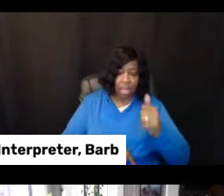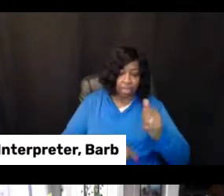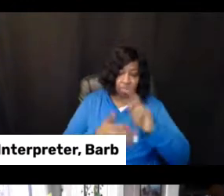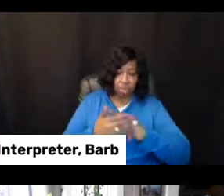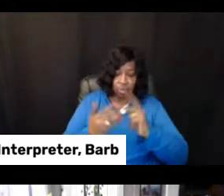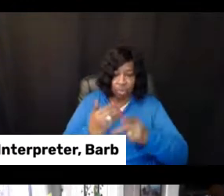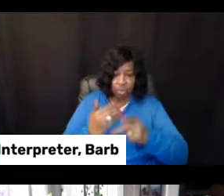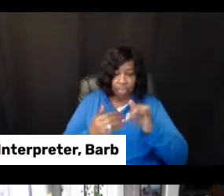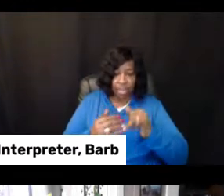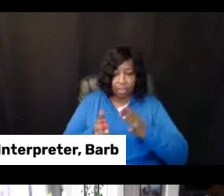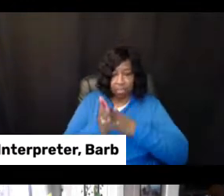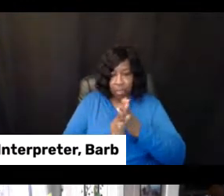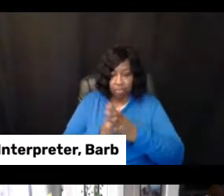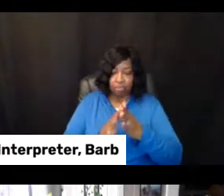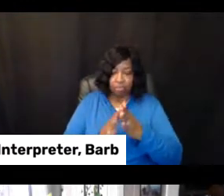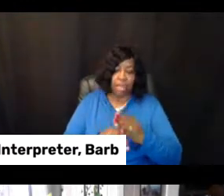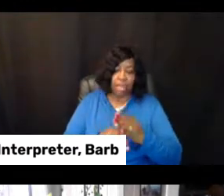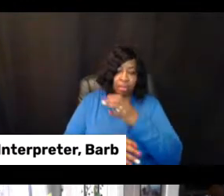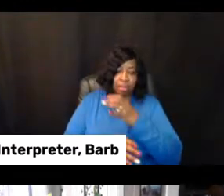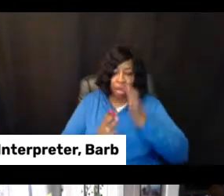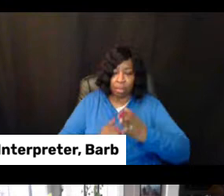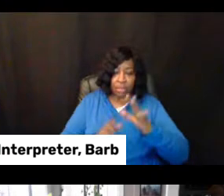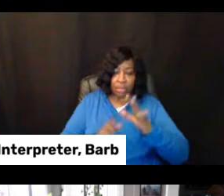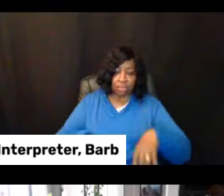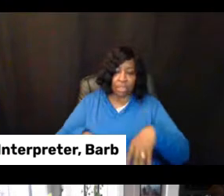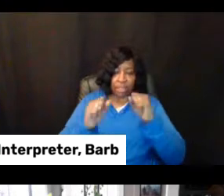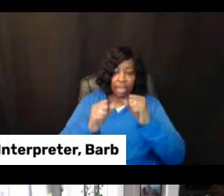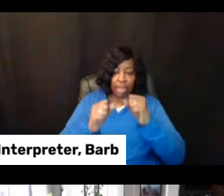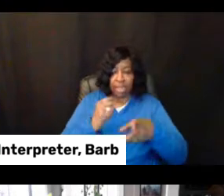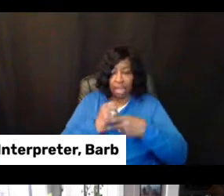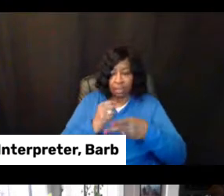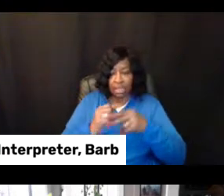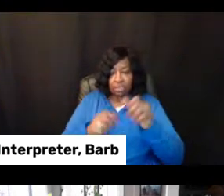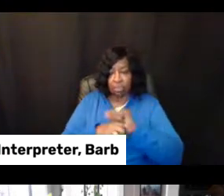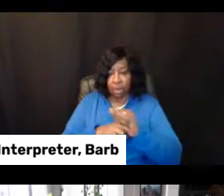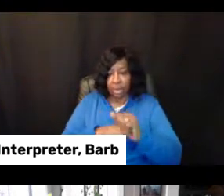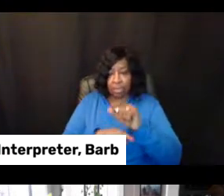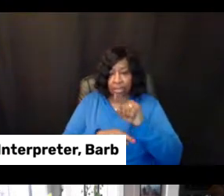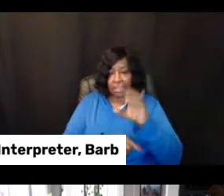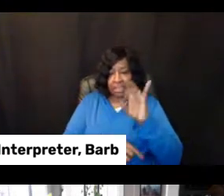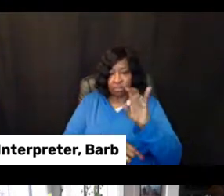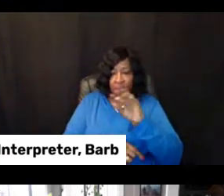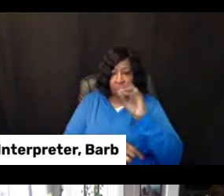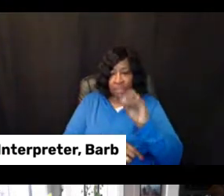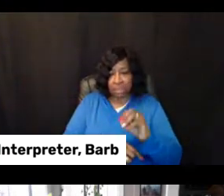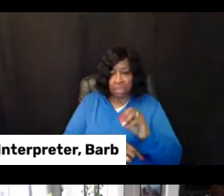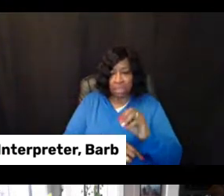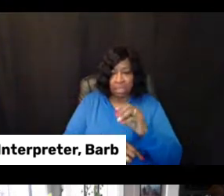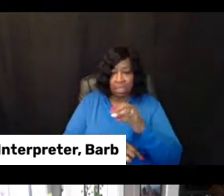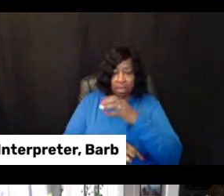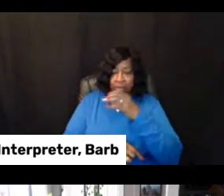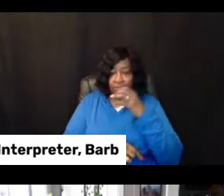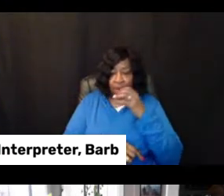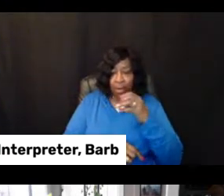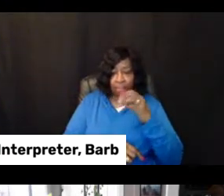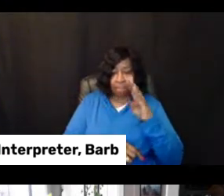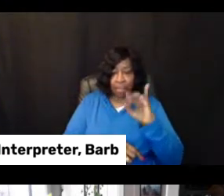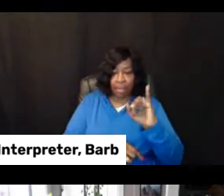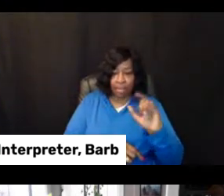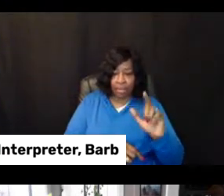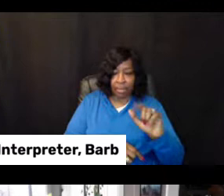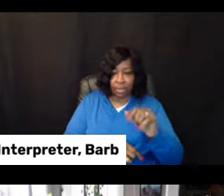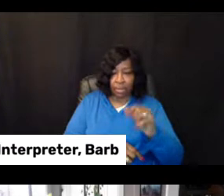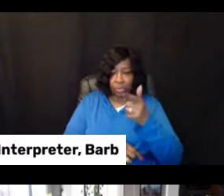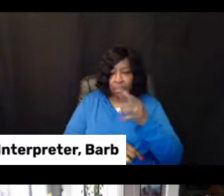incentivize farmers to adopt conservation practices, made up for 7% of total Farm Bill funding, or a total of $29.6